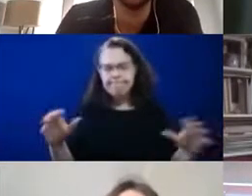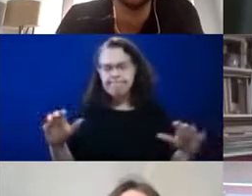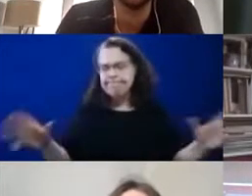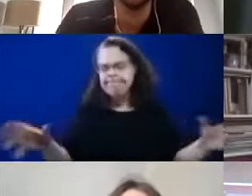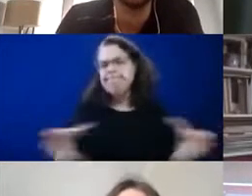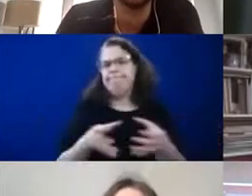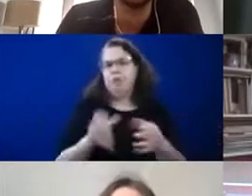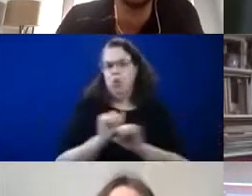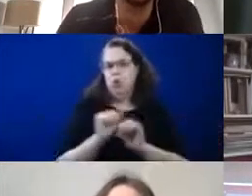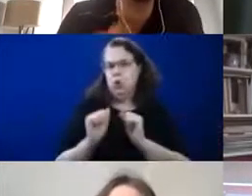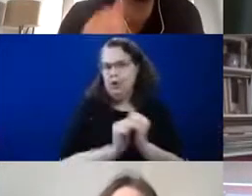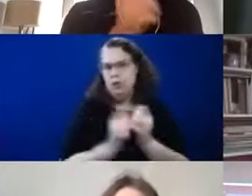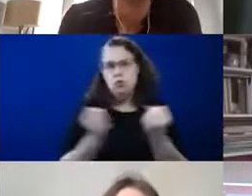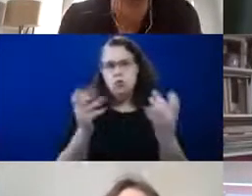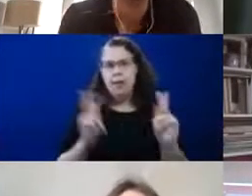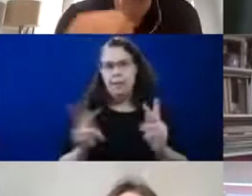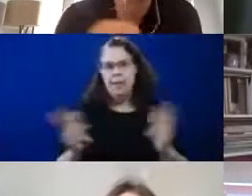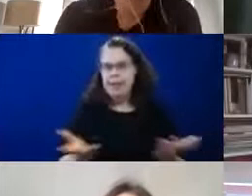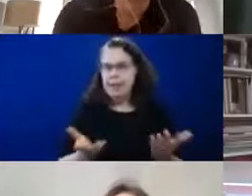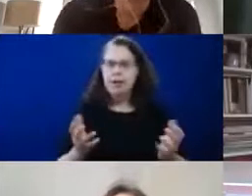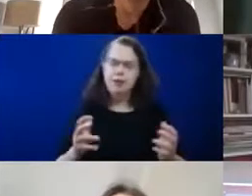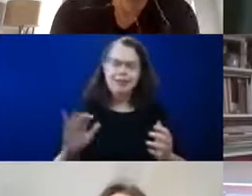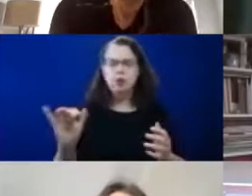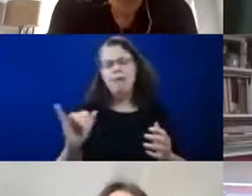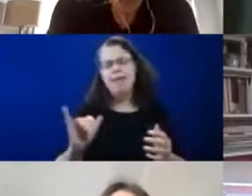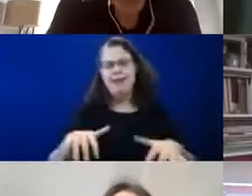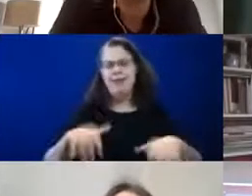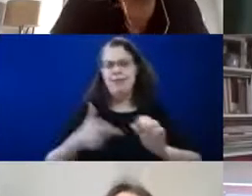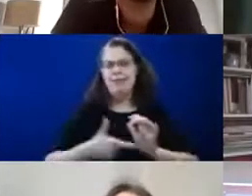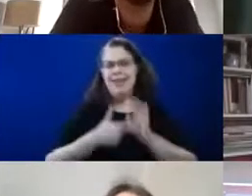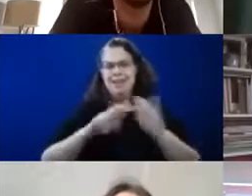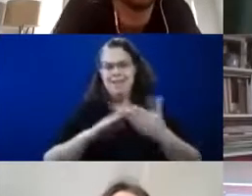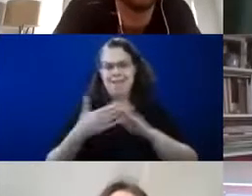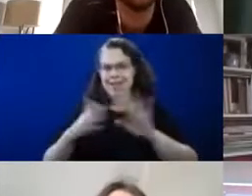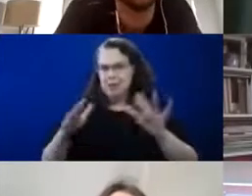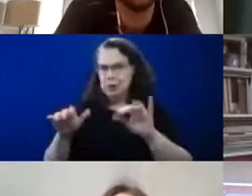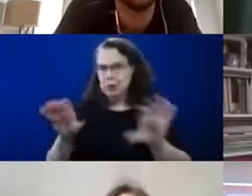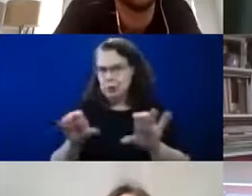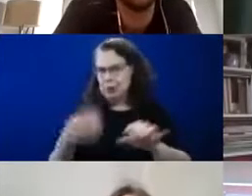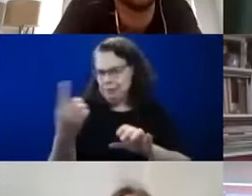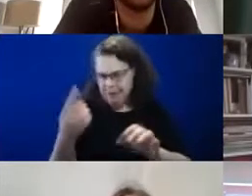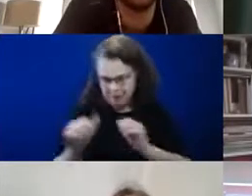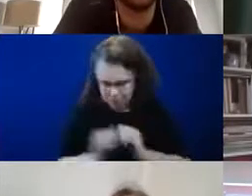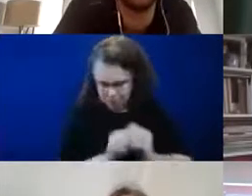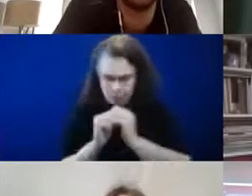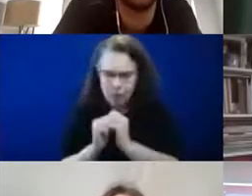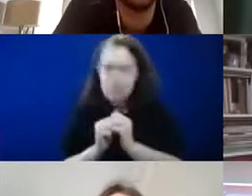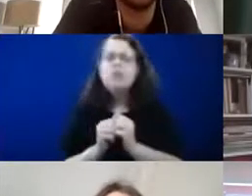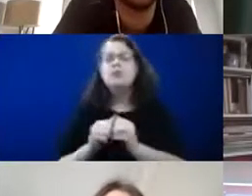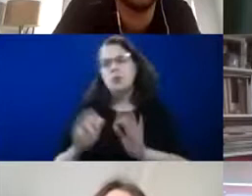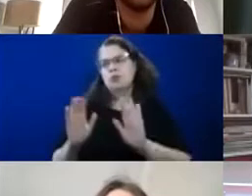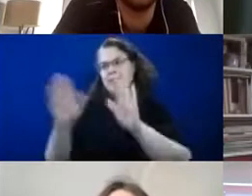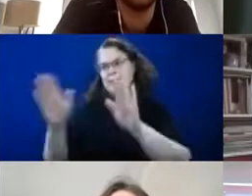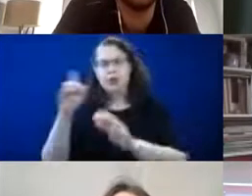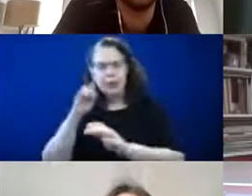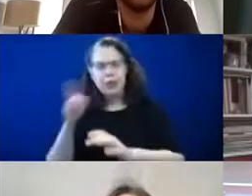think it's one of those it takes a village type situations. So it was really great to hear her put out there